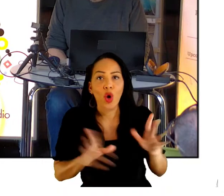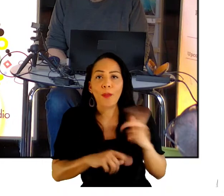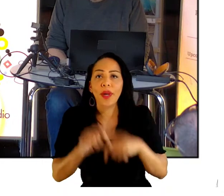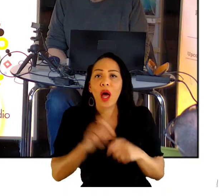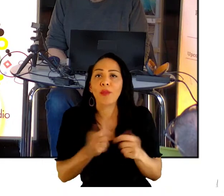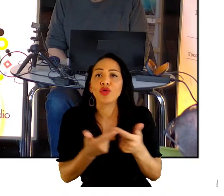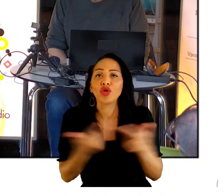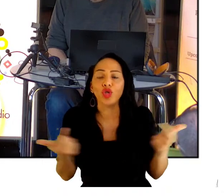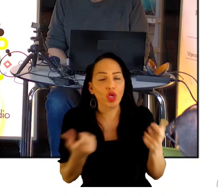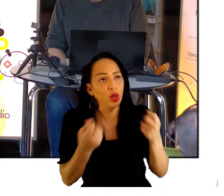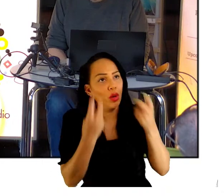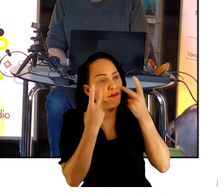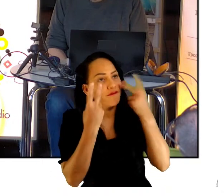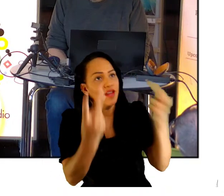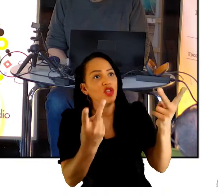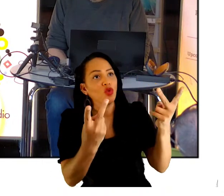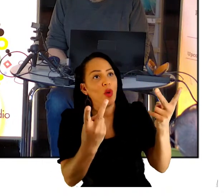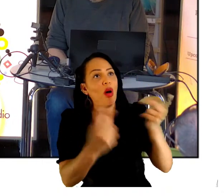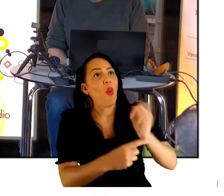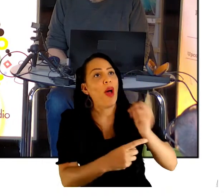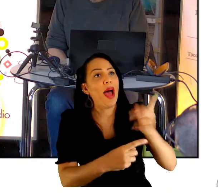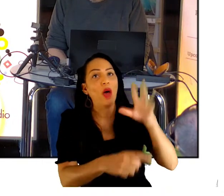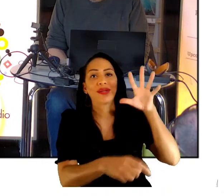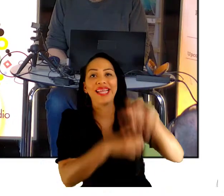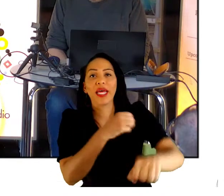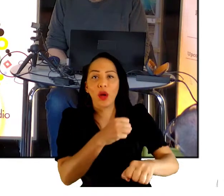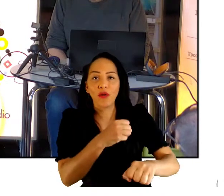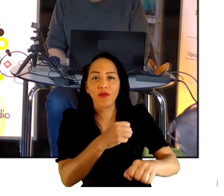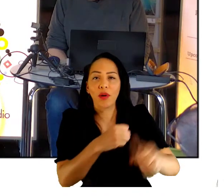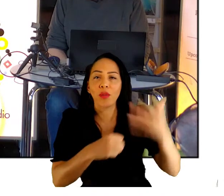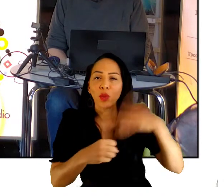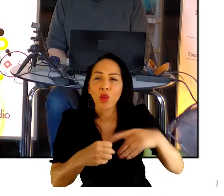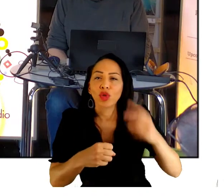time not pretending that it doesn't exist.